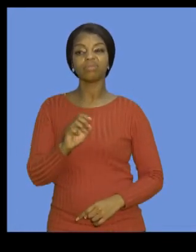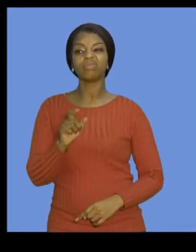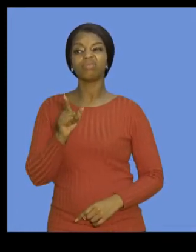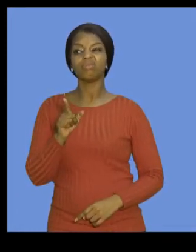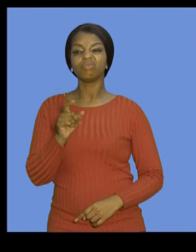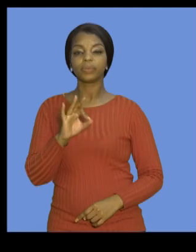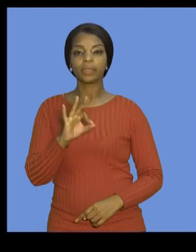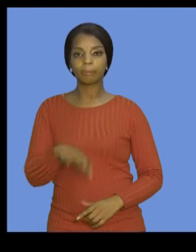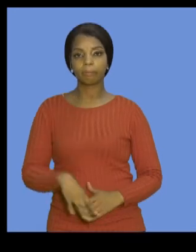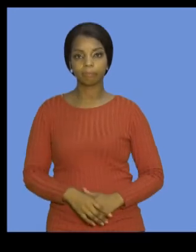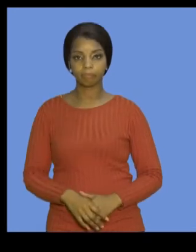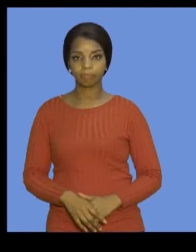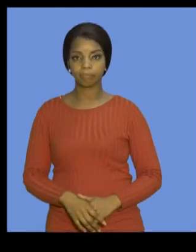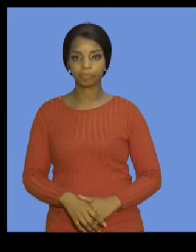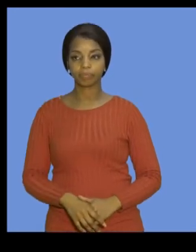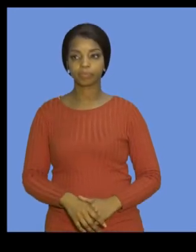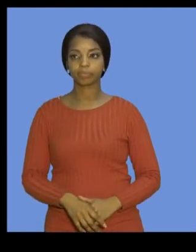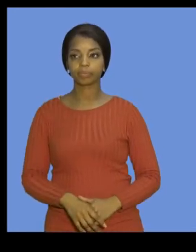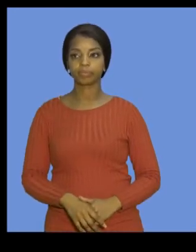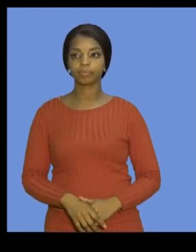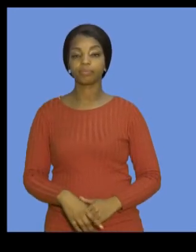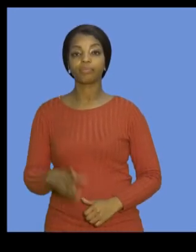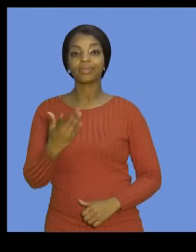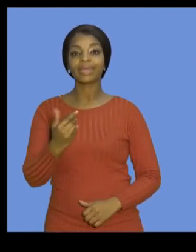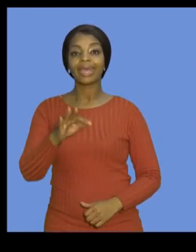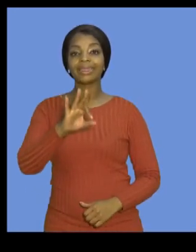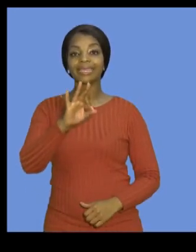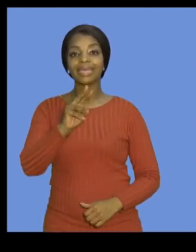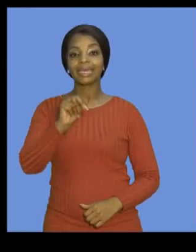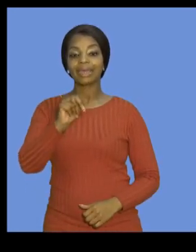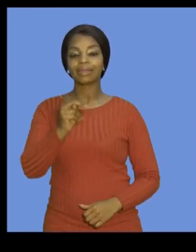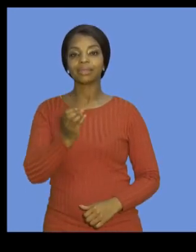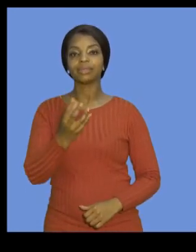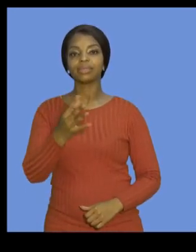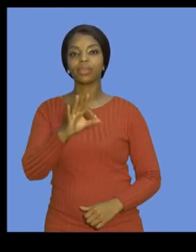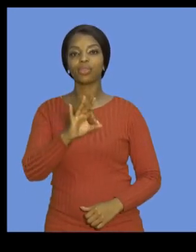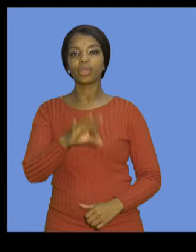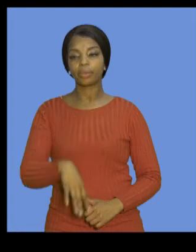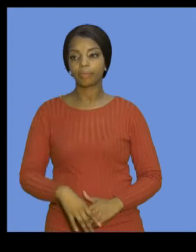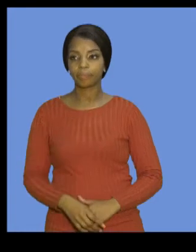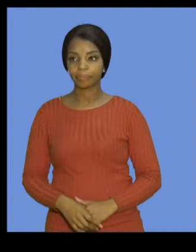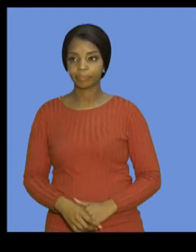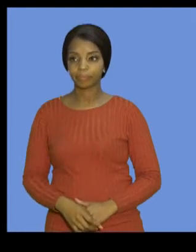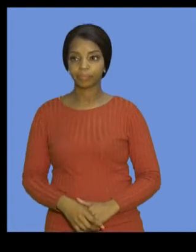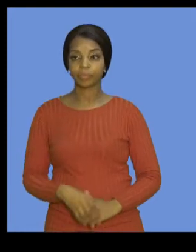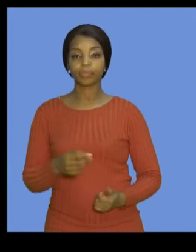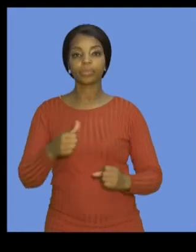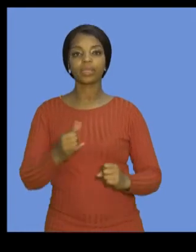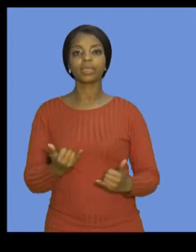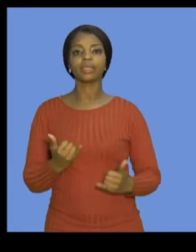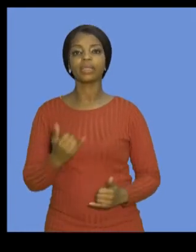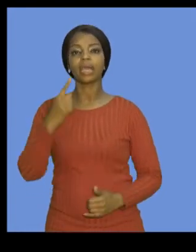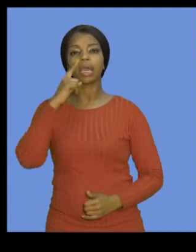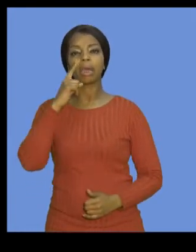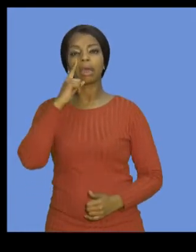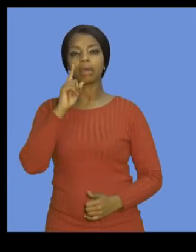actually 3 years, right? So that's 3 years, not necessarily n, 3 years. And then we will